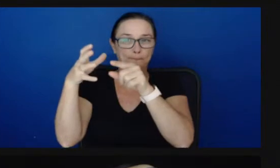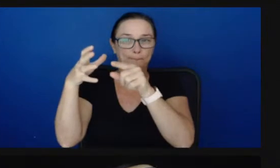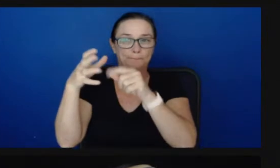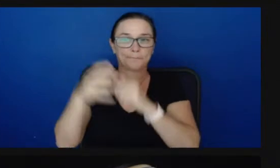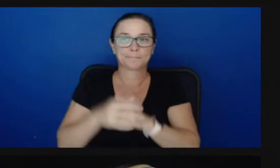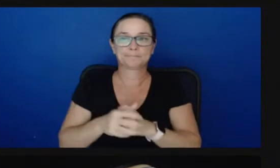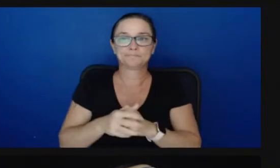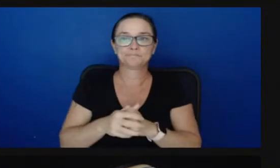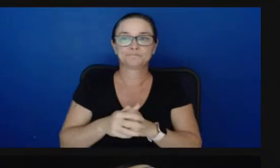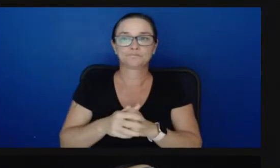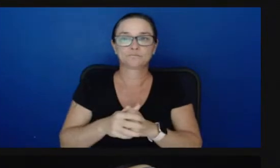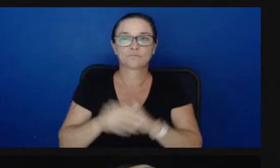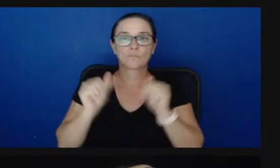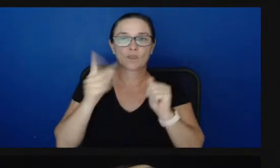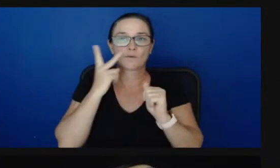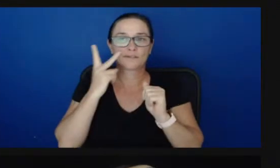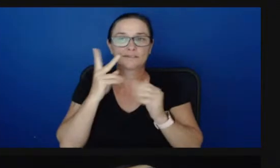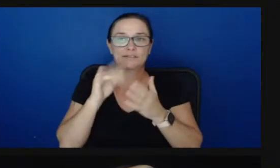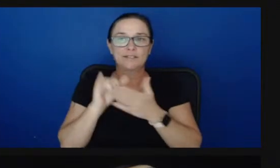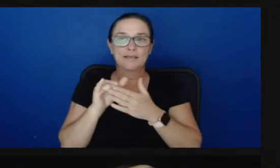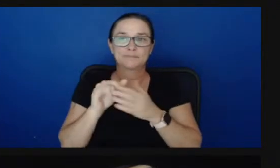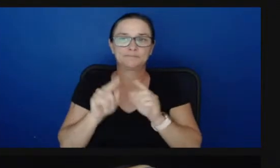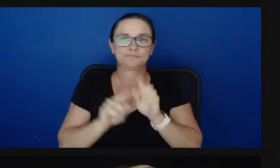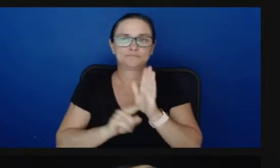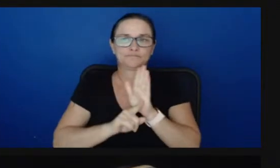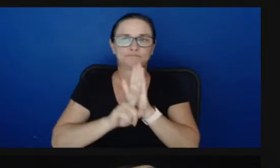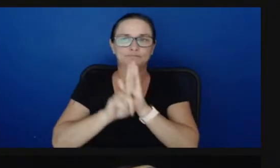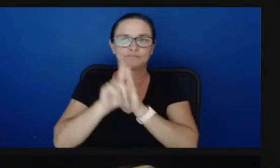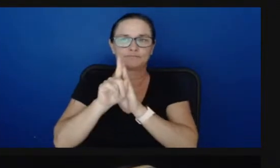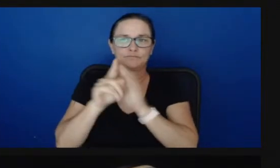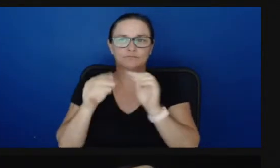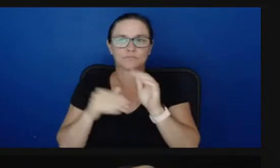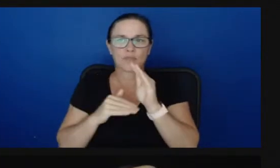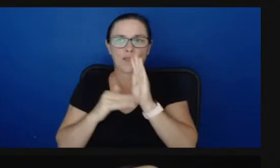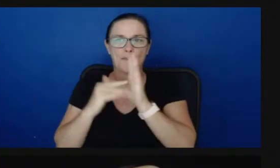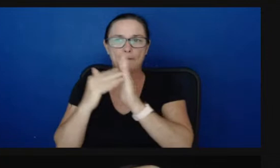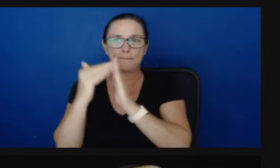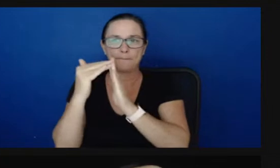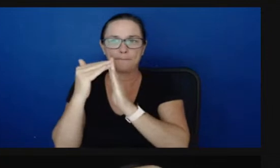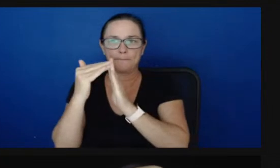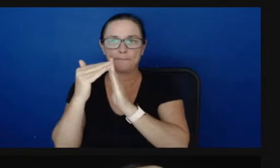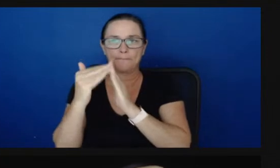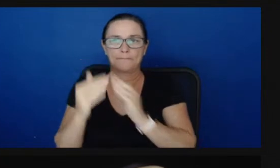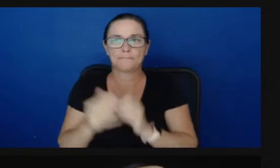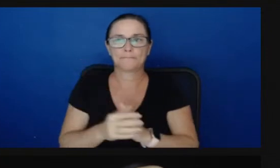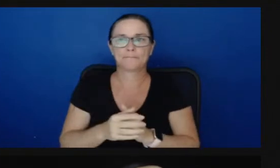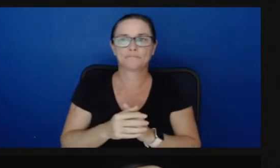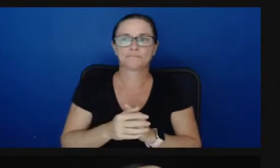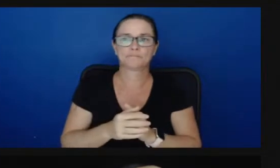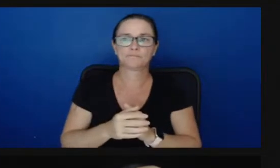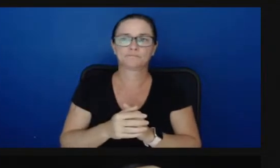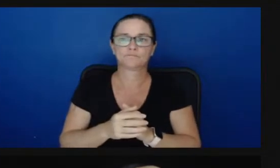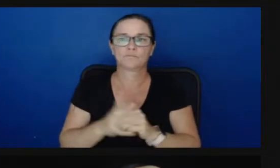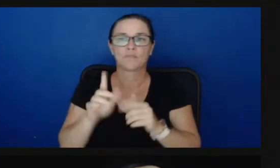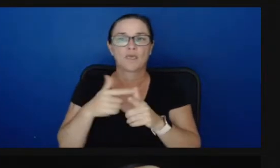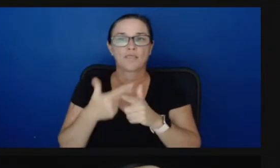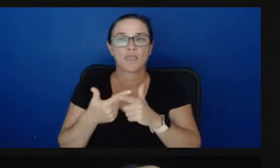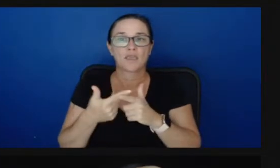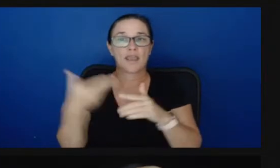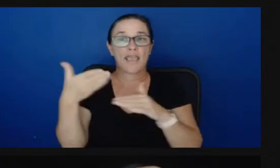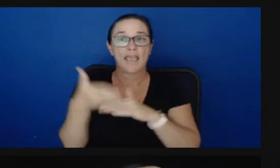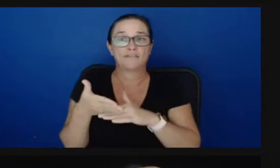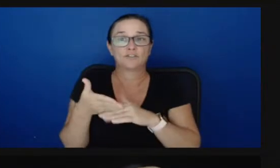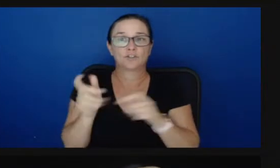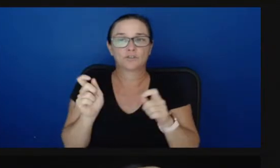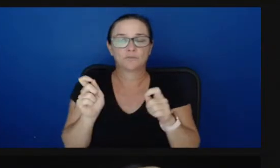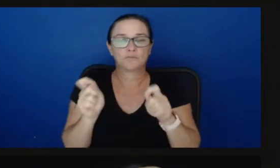you can see there's that. It's a little bit steeper looking because we've compressed time. Ascent of magma right there. And afterwards, some adjustments, but